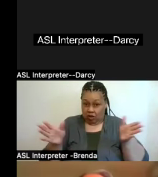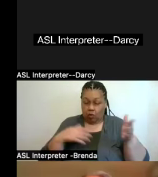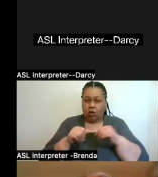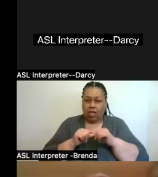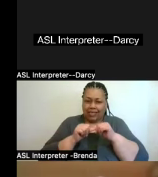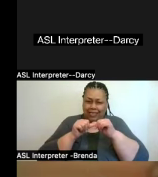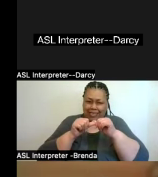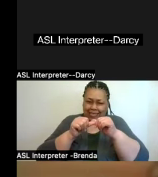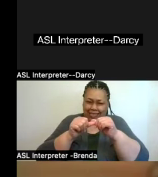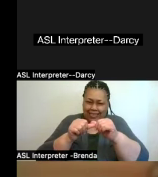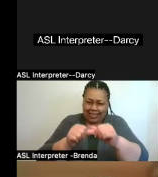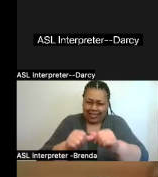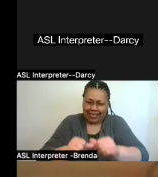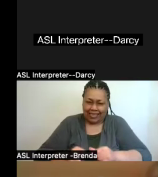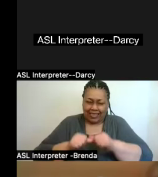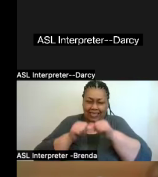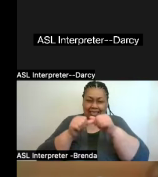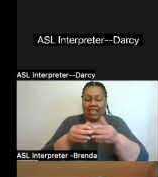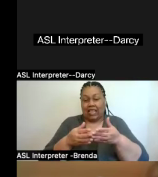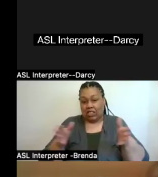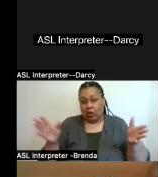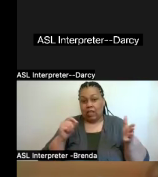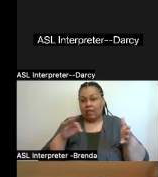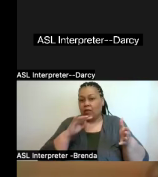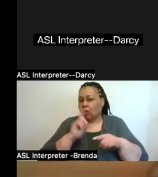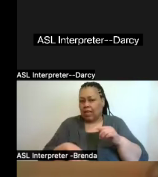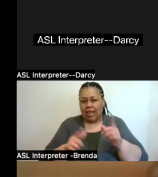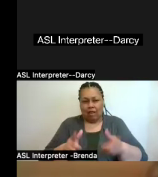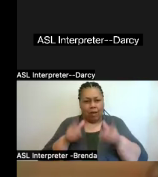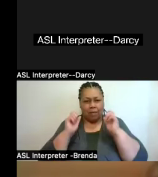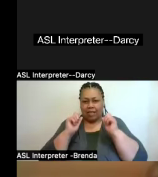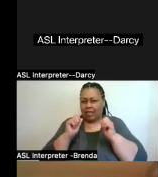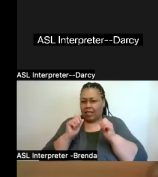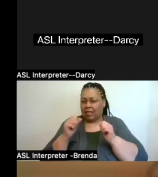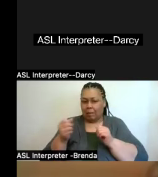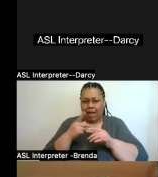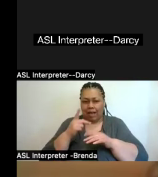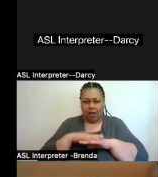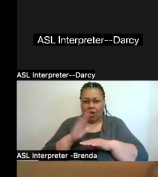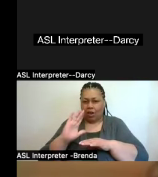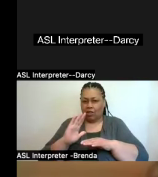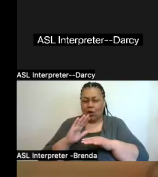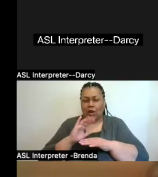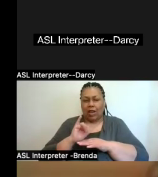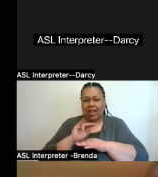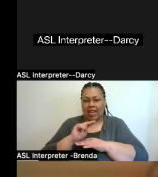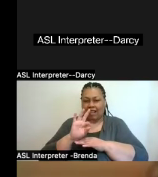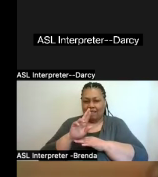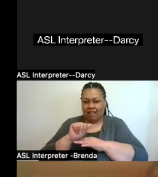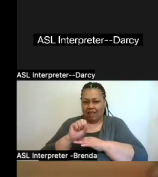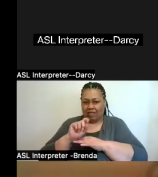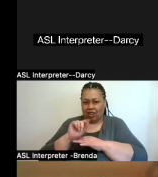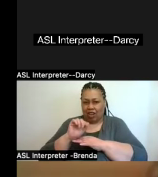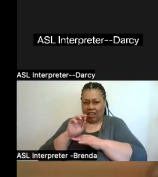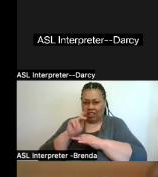of time than what you would want if you're not able to rapidly recover your infrastructure services. So we need